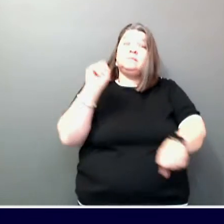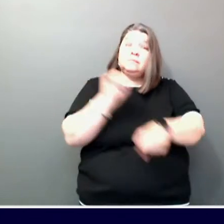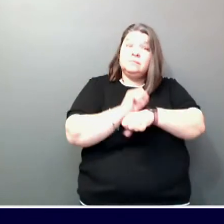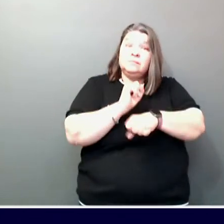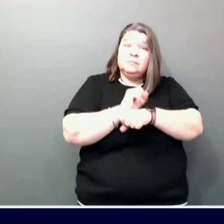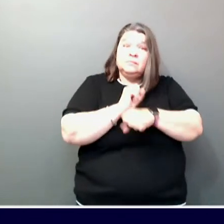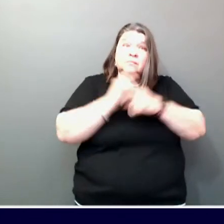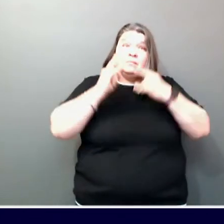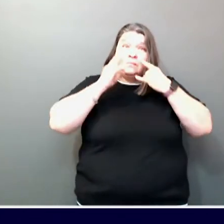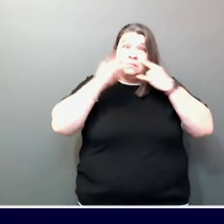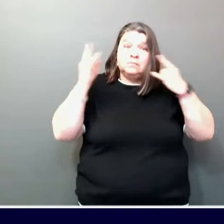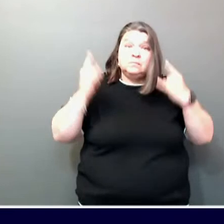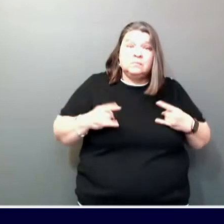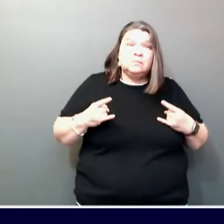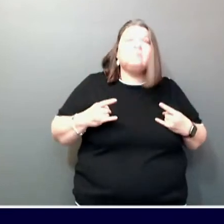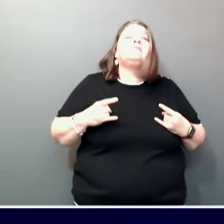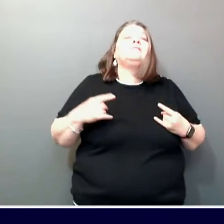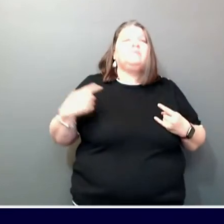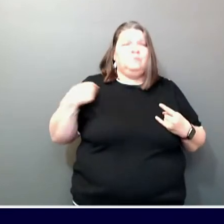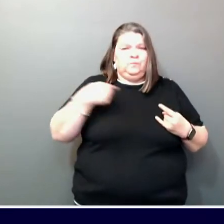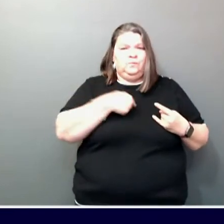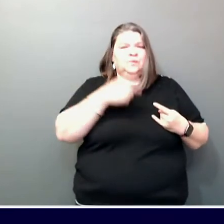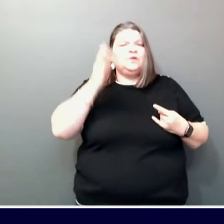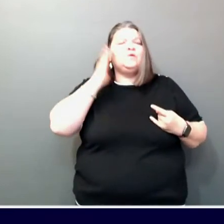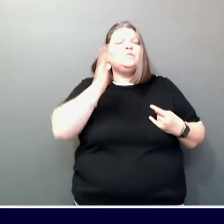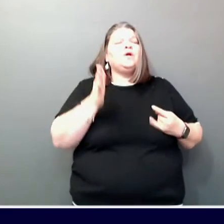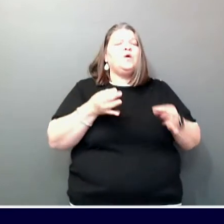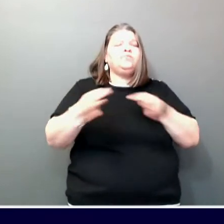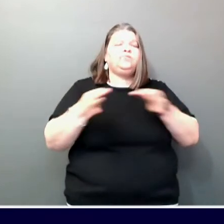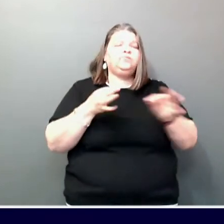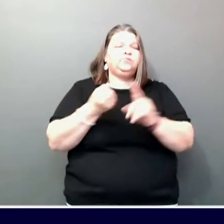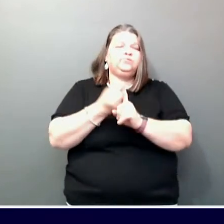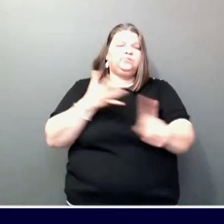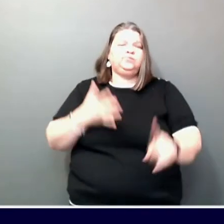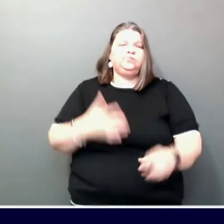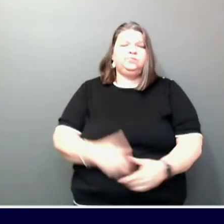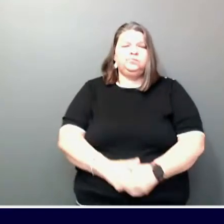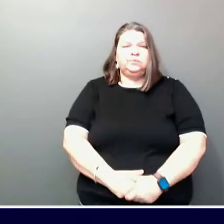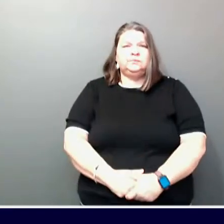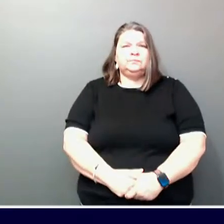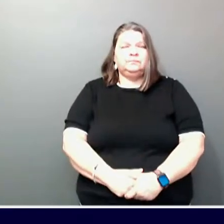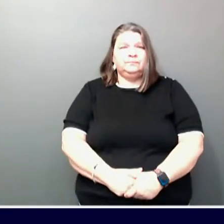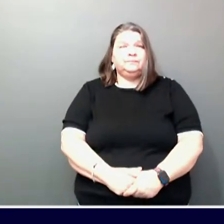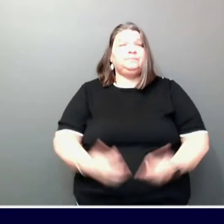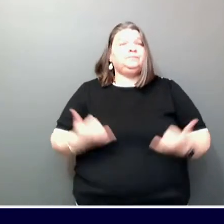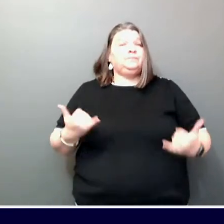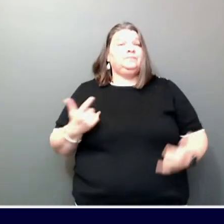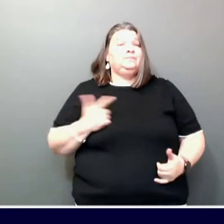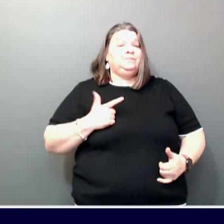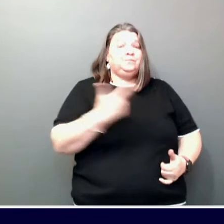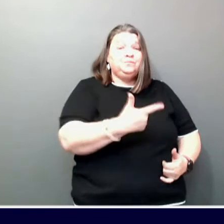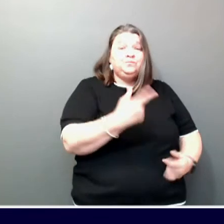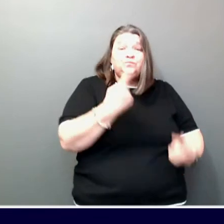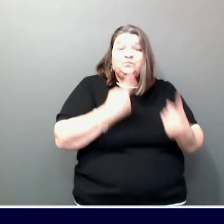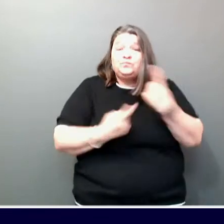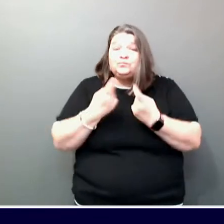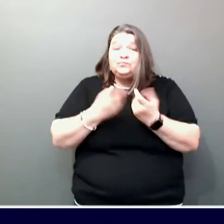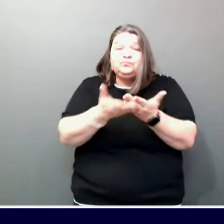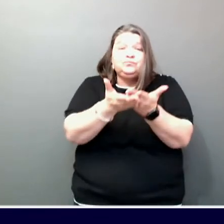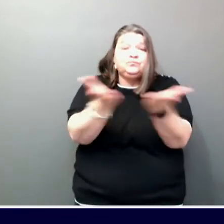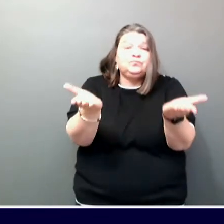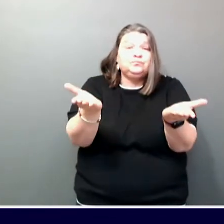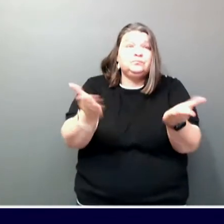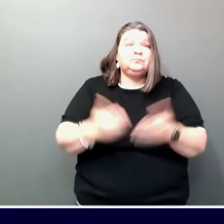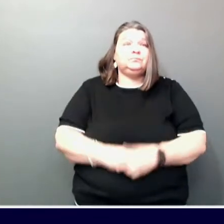updates on where we stand. So with that, I'm going to turn to our colleagues in the media for some questions. The first question for the afternoon goes to Corey